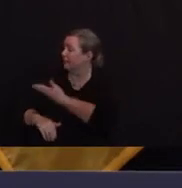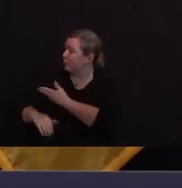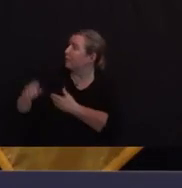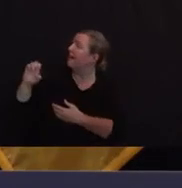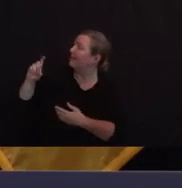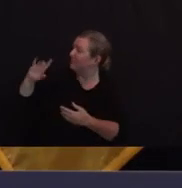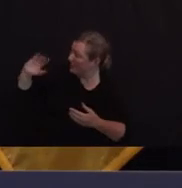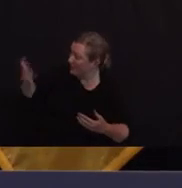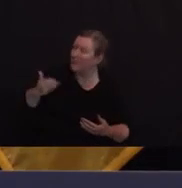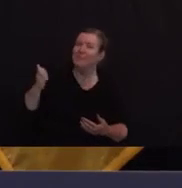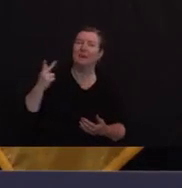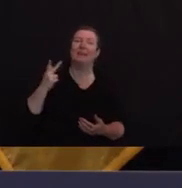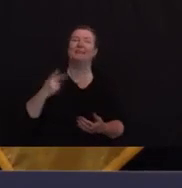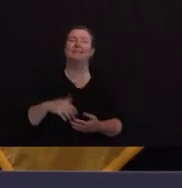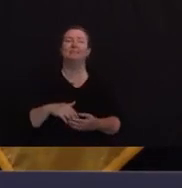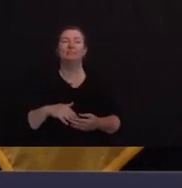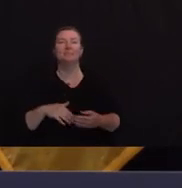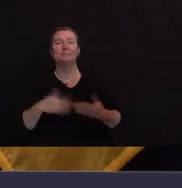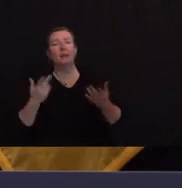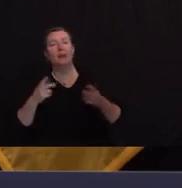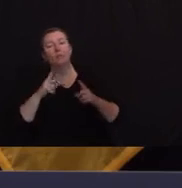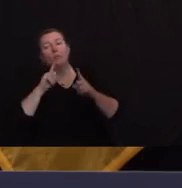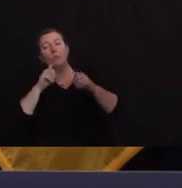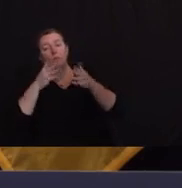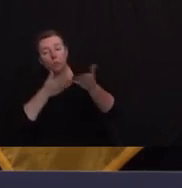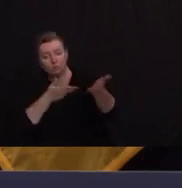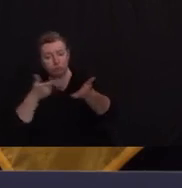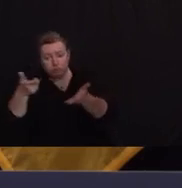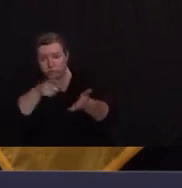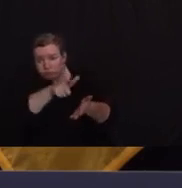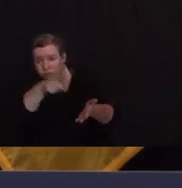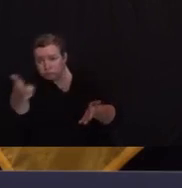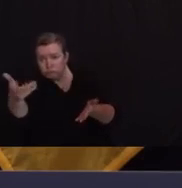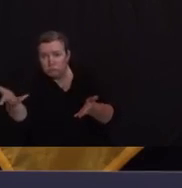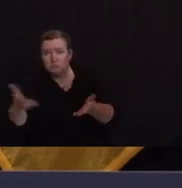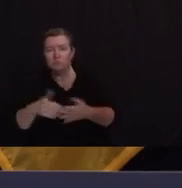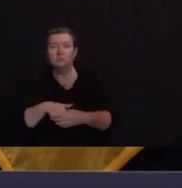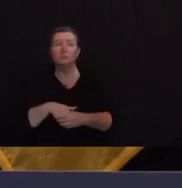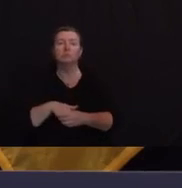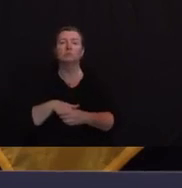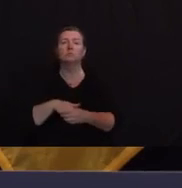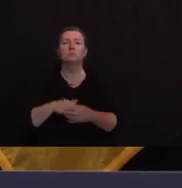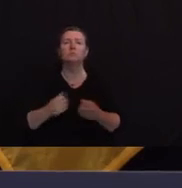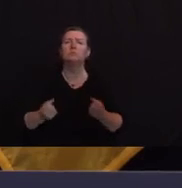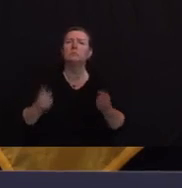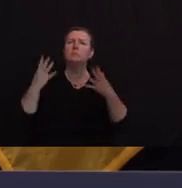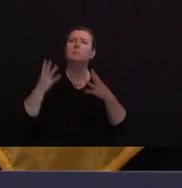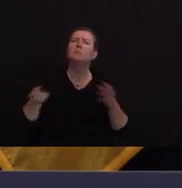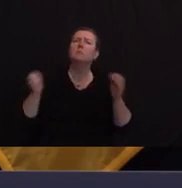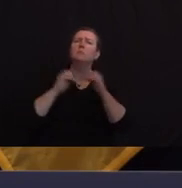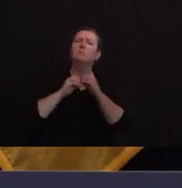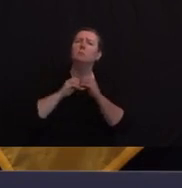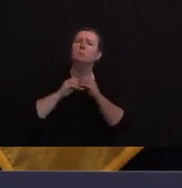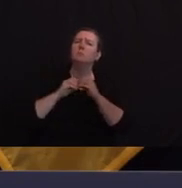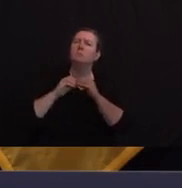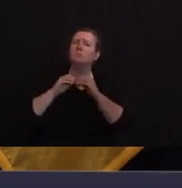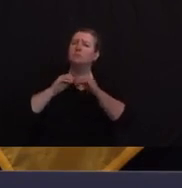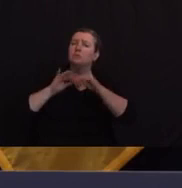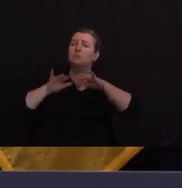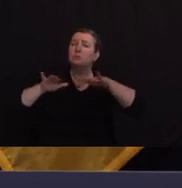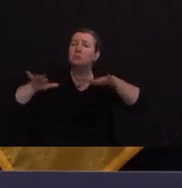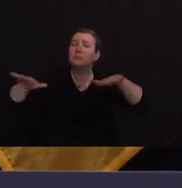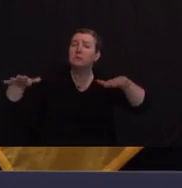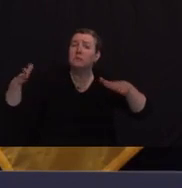afternoon, Governor. Dr. Lifshitz, welcome back. Please settle this for us. How much more transmissible is the Delta variant among